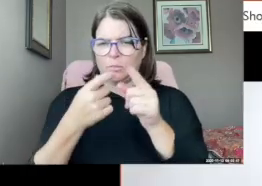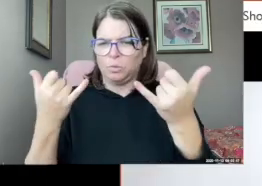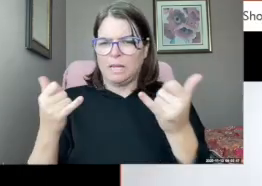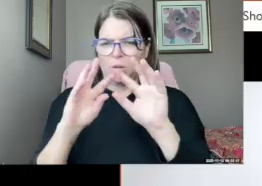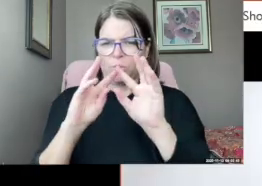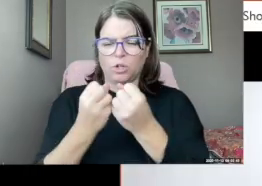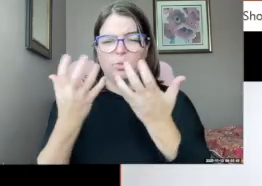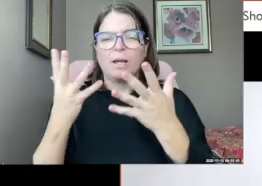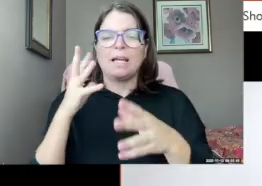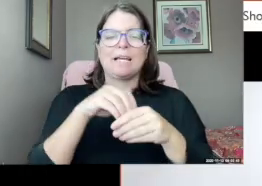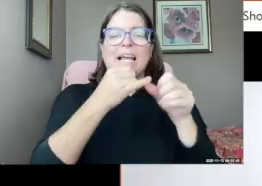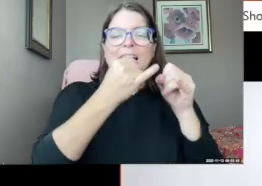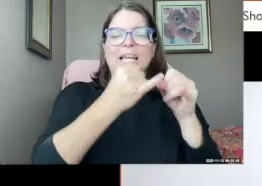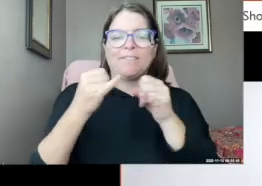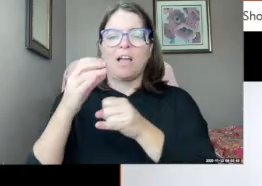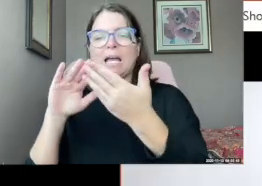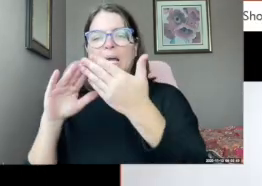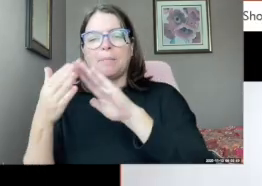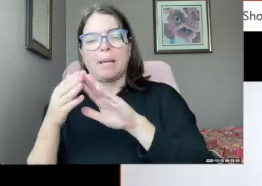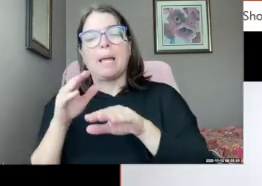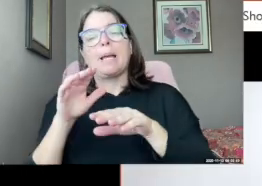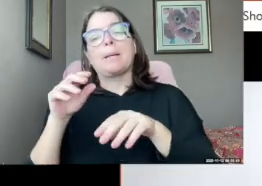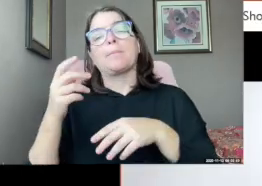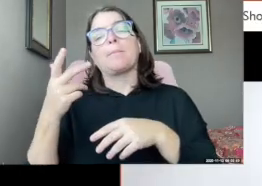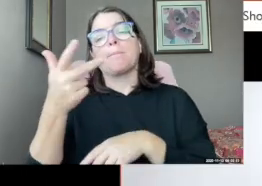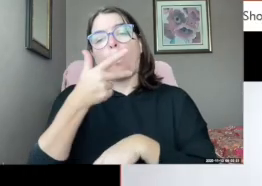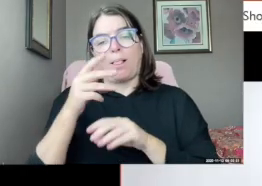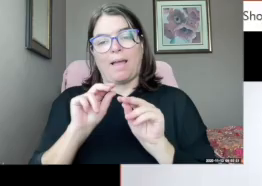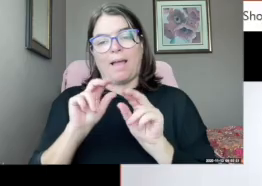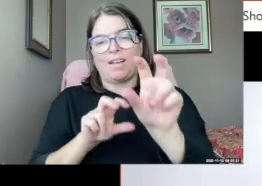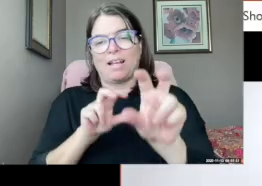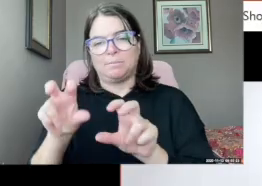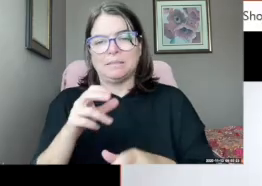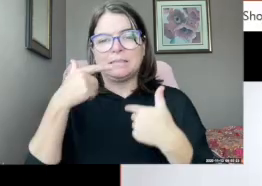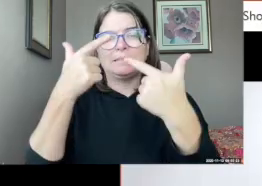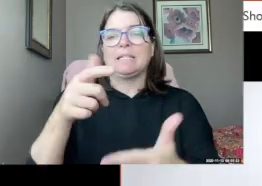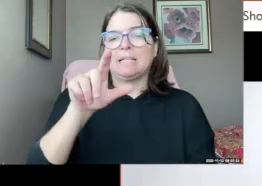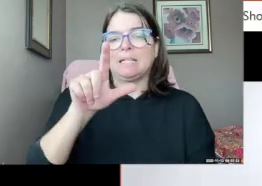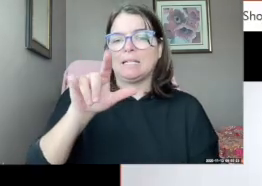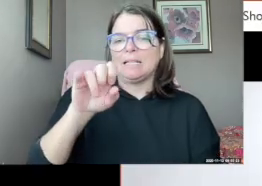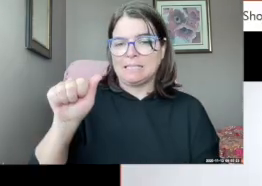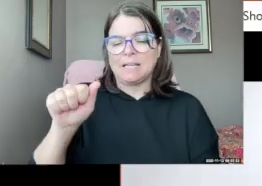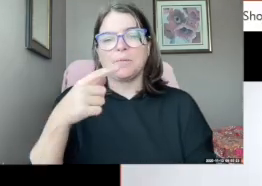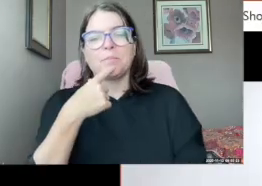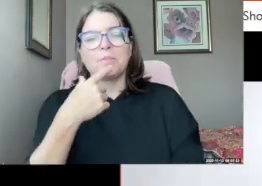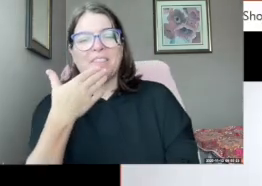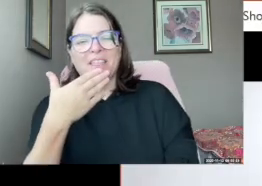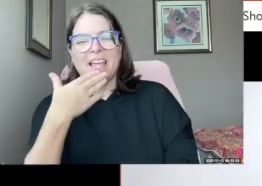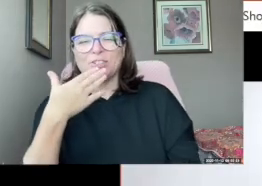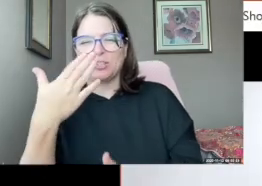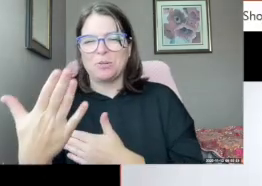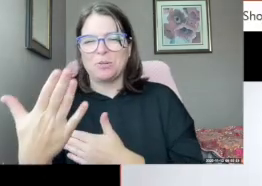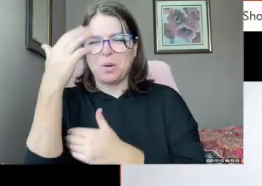on individual and community mobility investments. Lisa? Thanks, Grace. Good